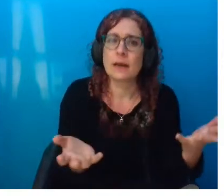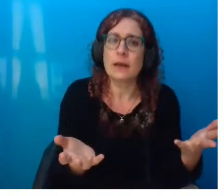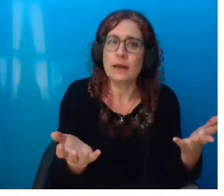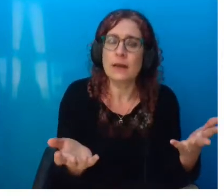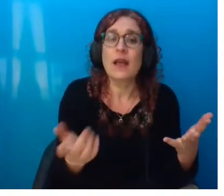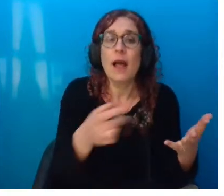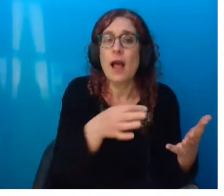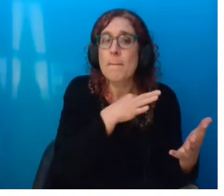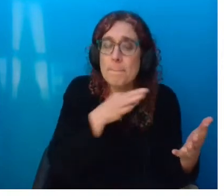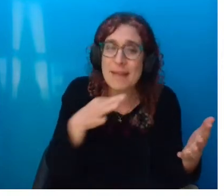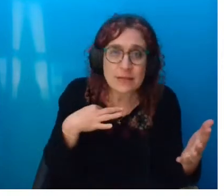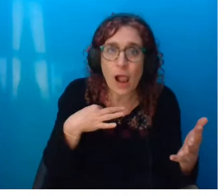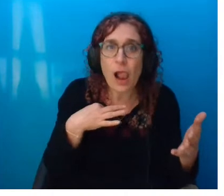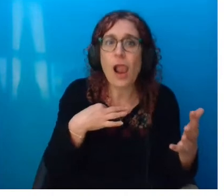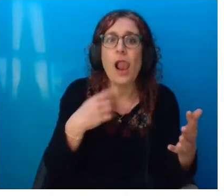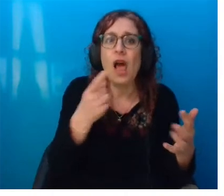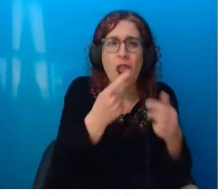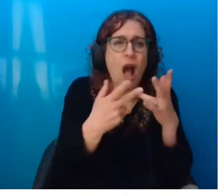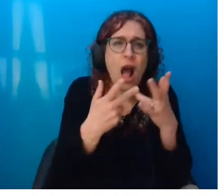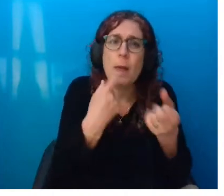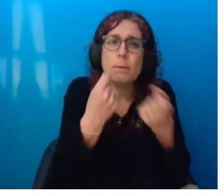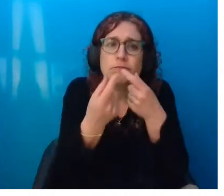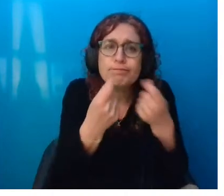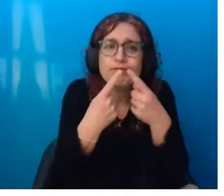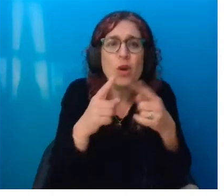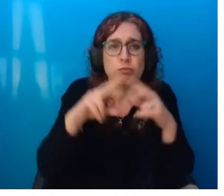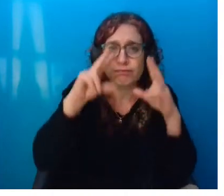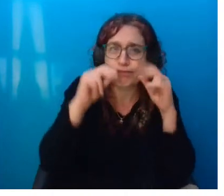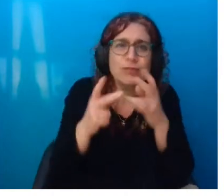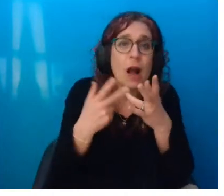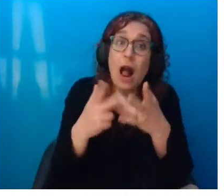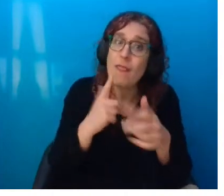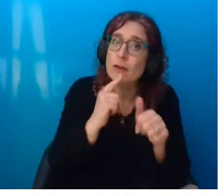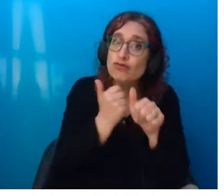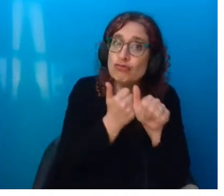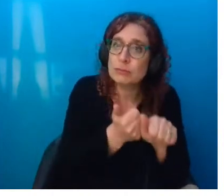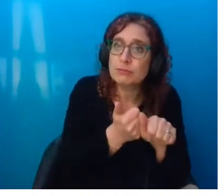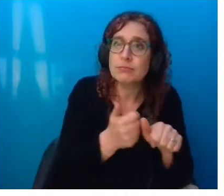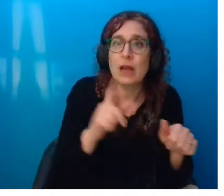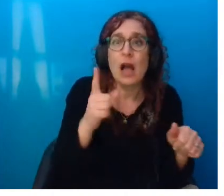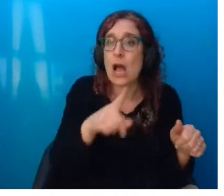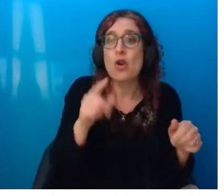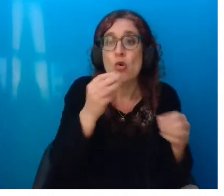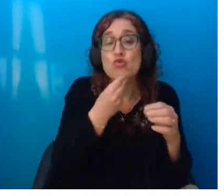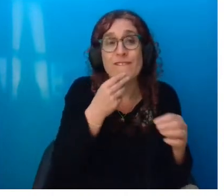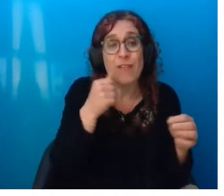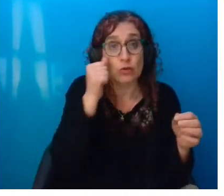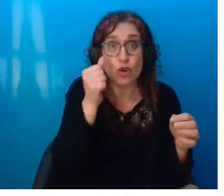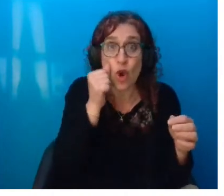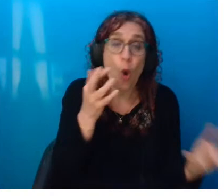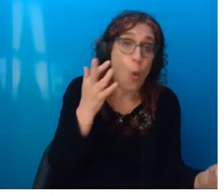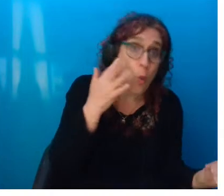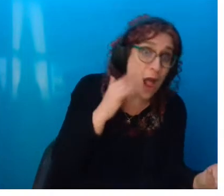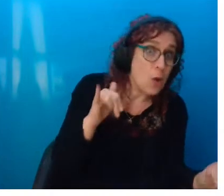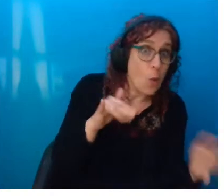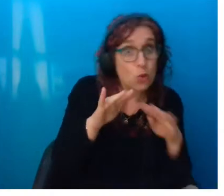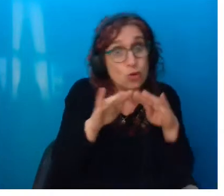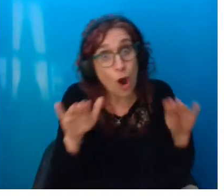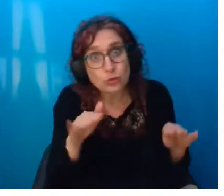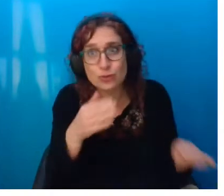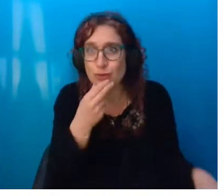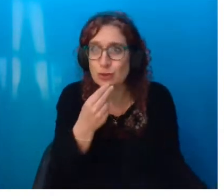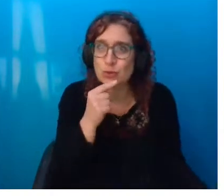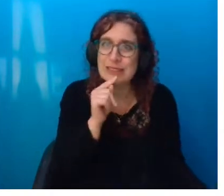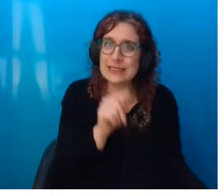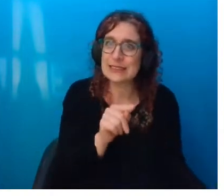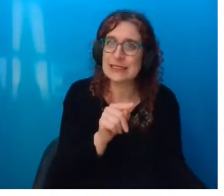medical pharmacotherapy and other treatments would be useful, and when not to use diagnostic testing in